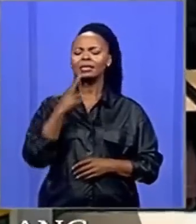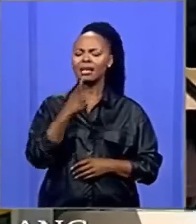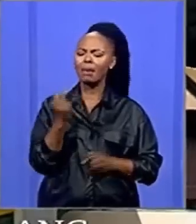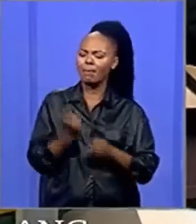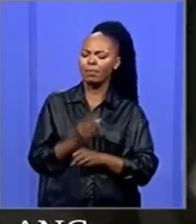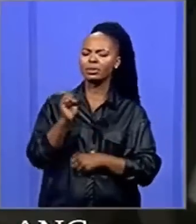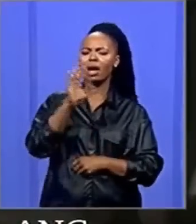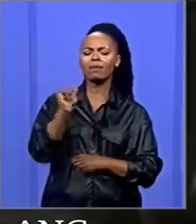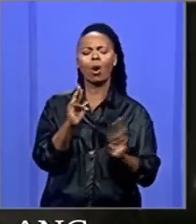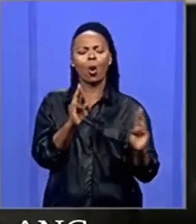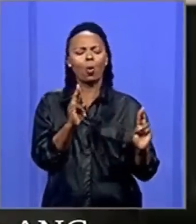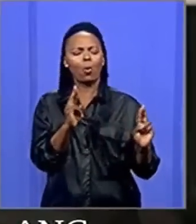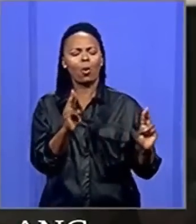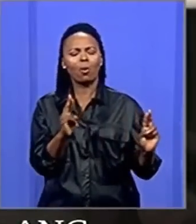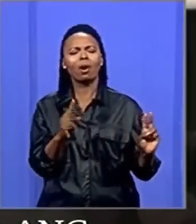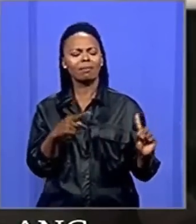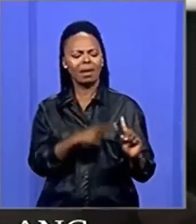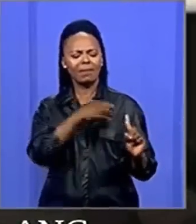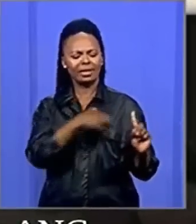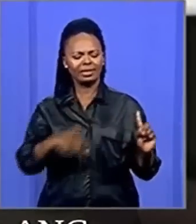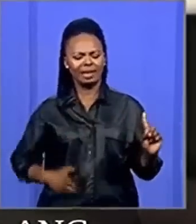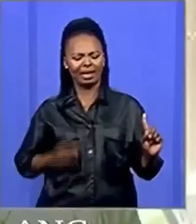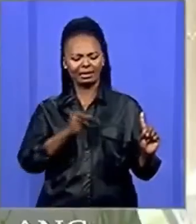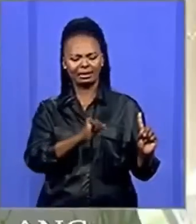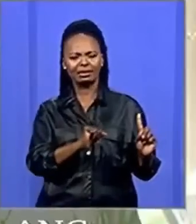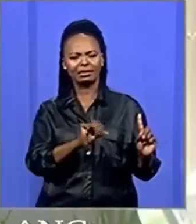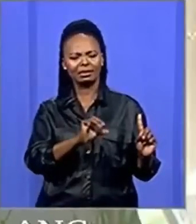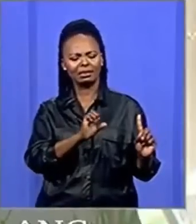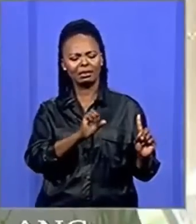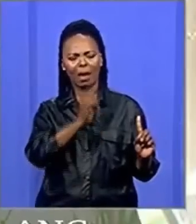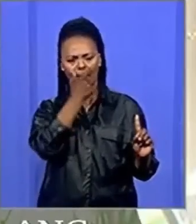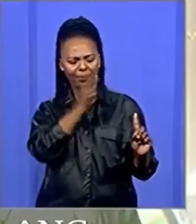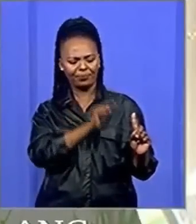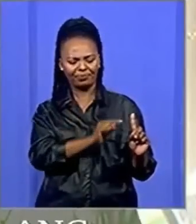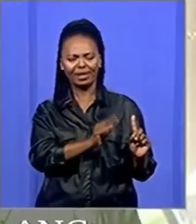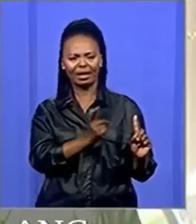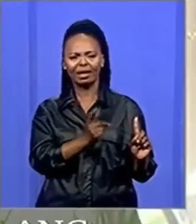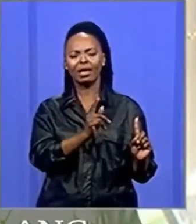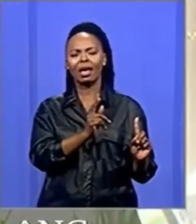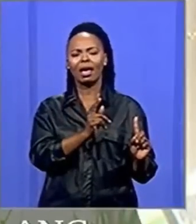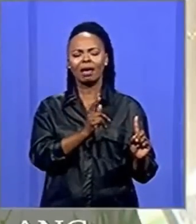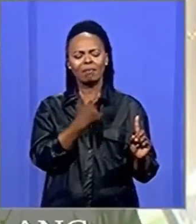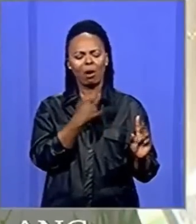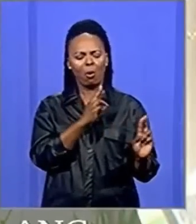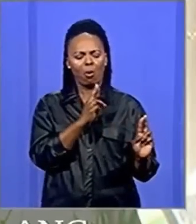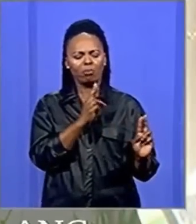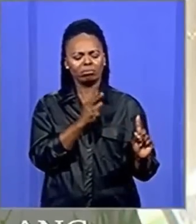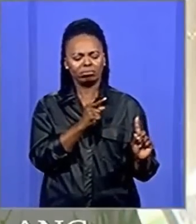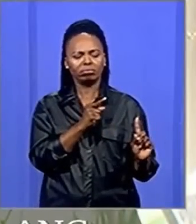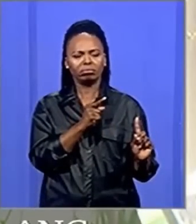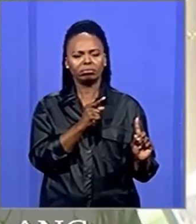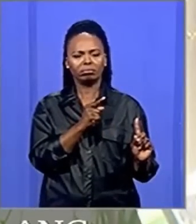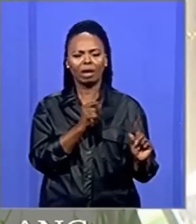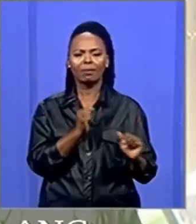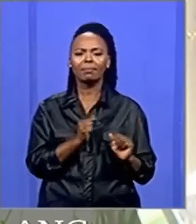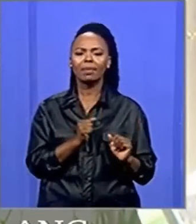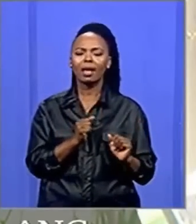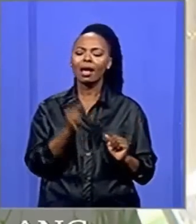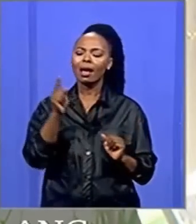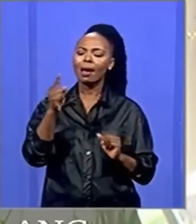le tshepo e kgolo ho mopresidente Ramaphosa. I think the reliance on people of